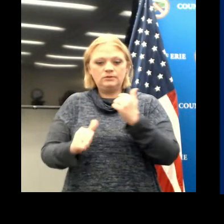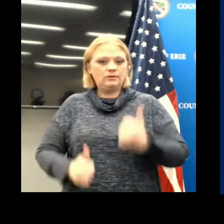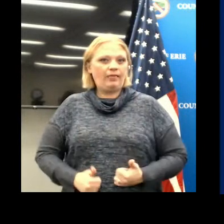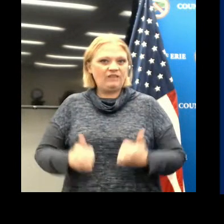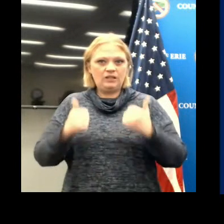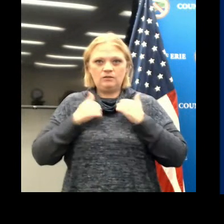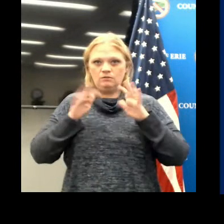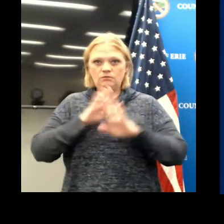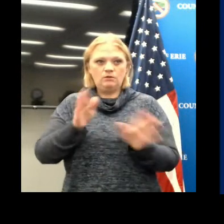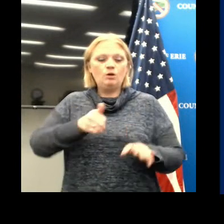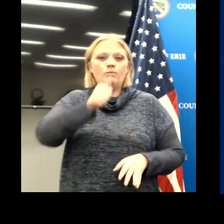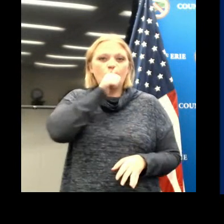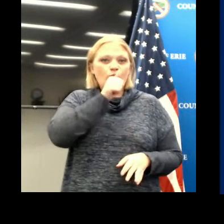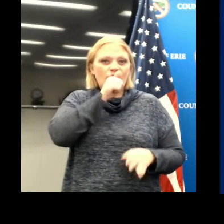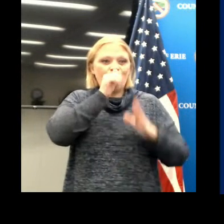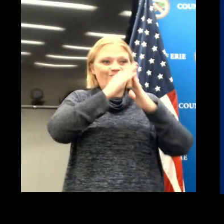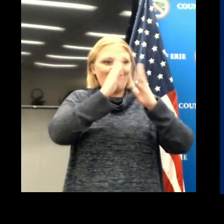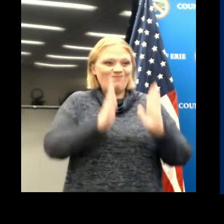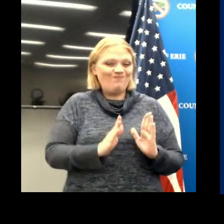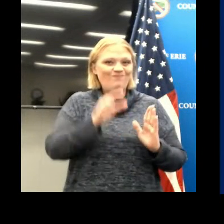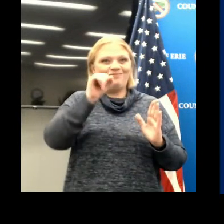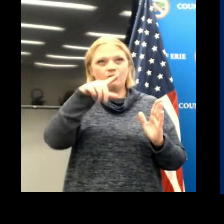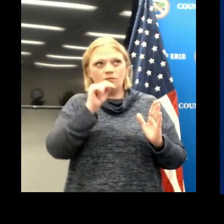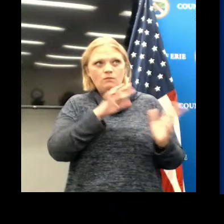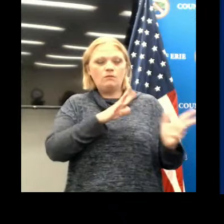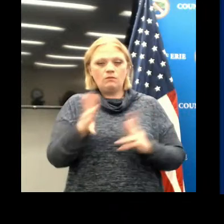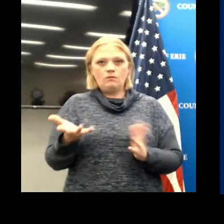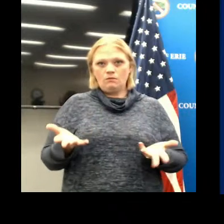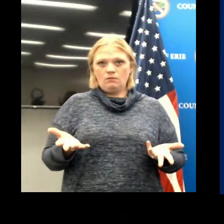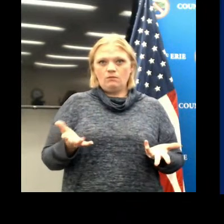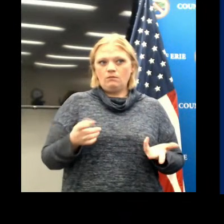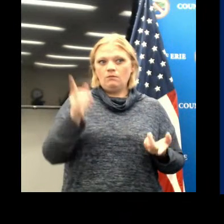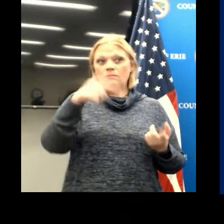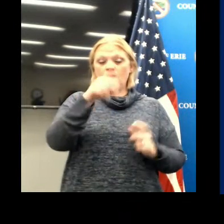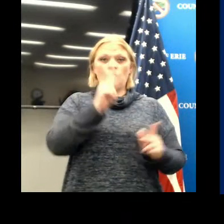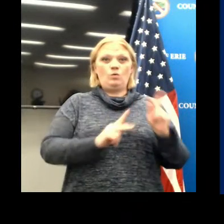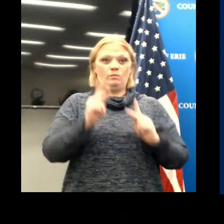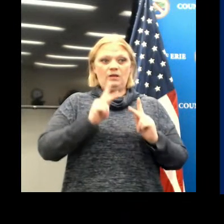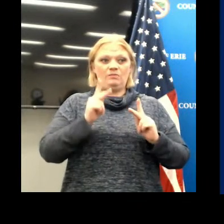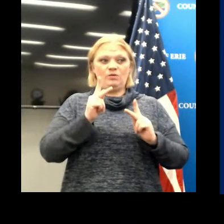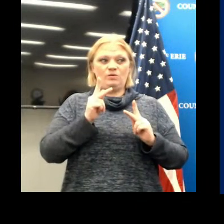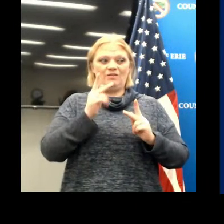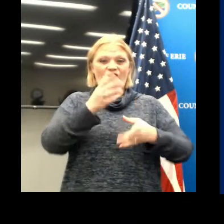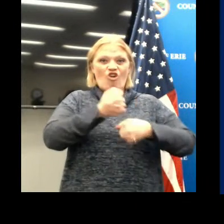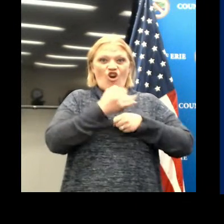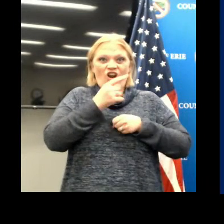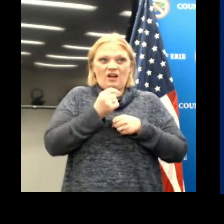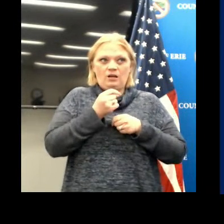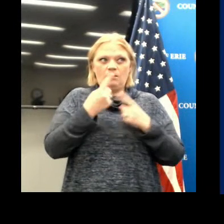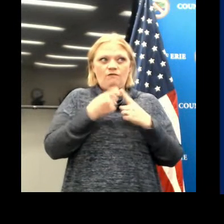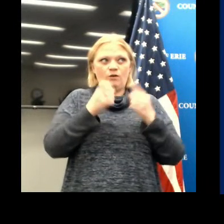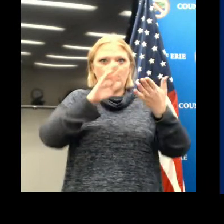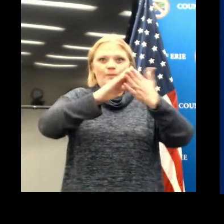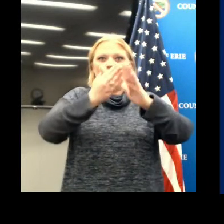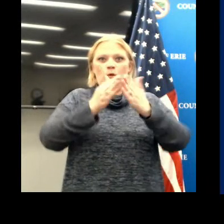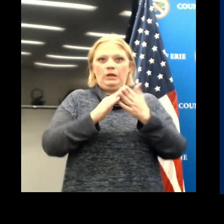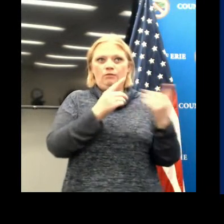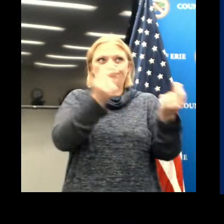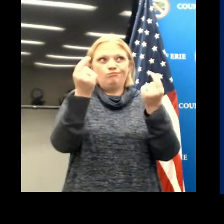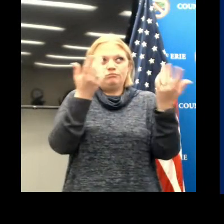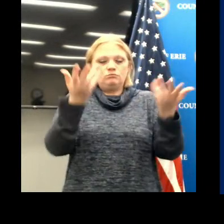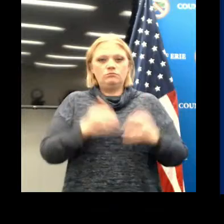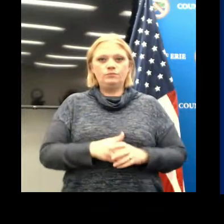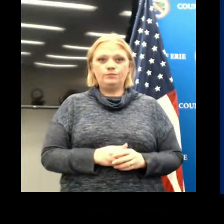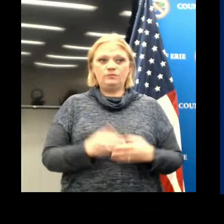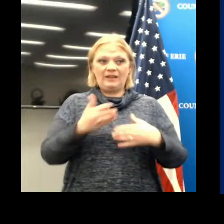facility, they were in a private residence, a house or an apartment. So these are individuals who caught it, probably from general community spread.